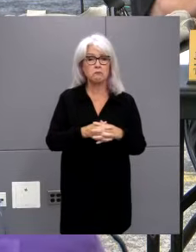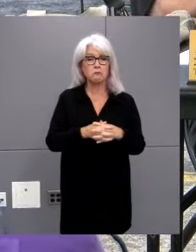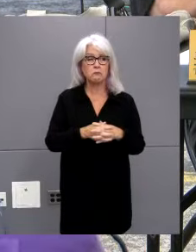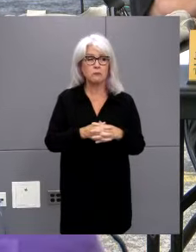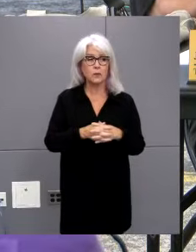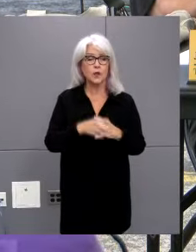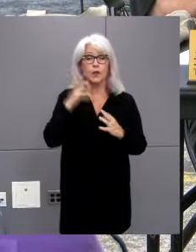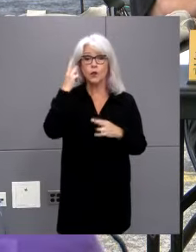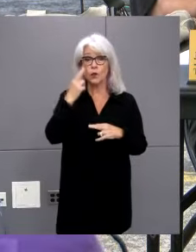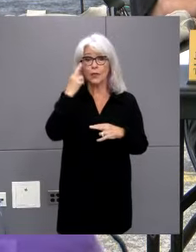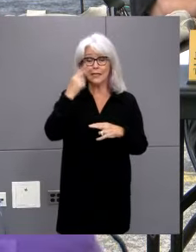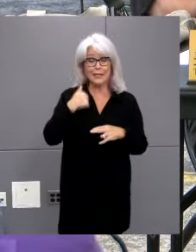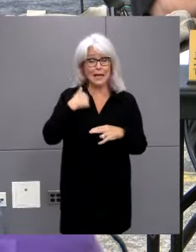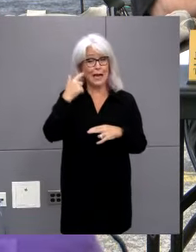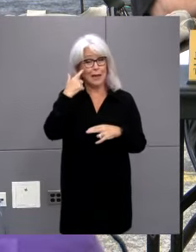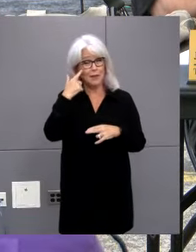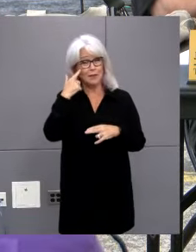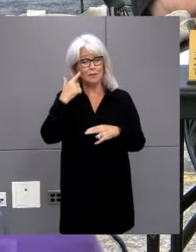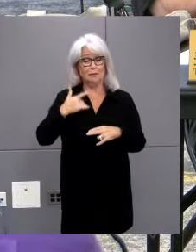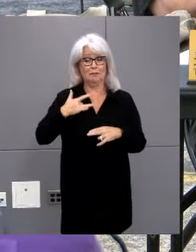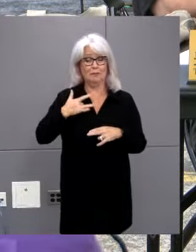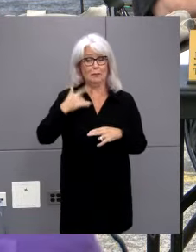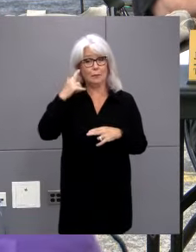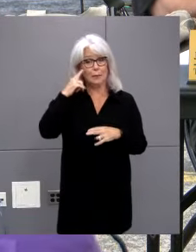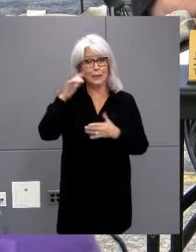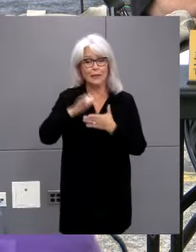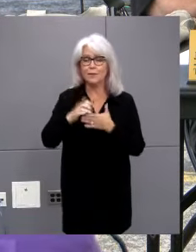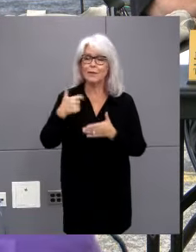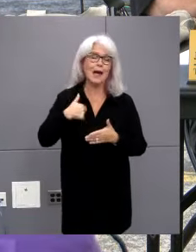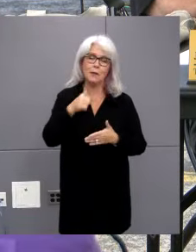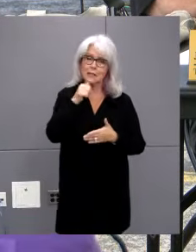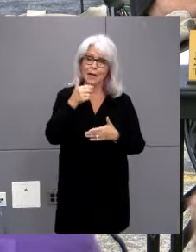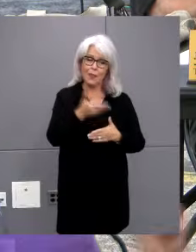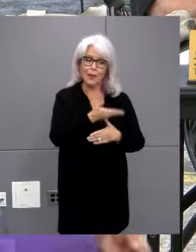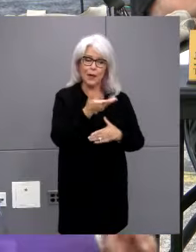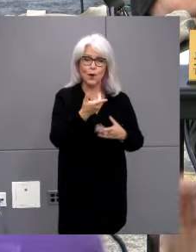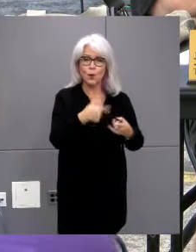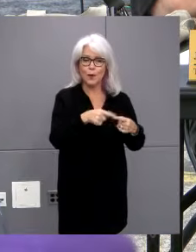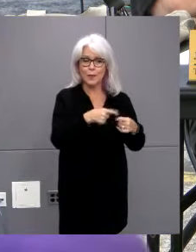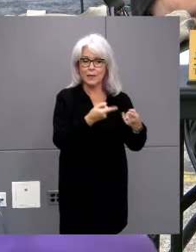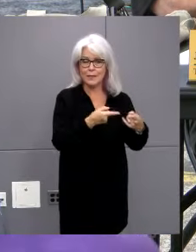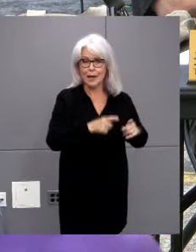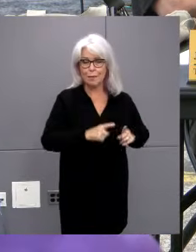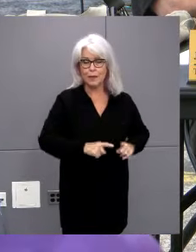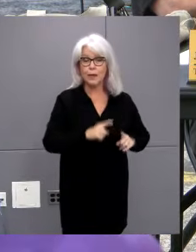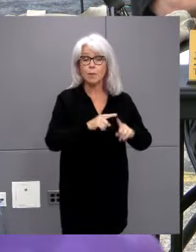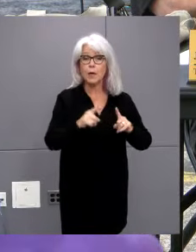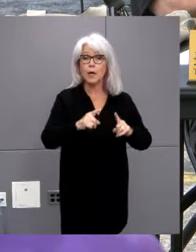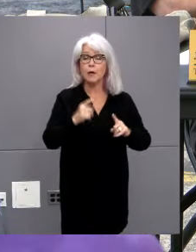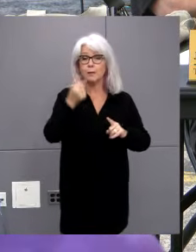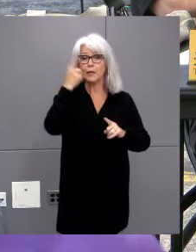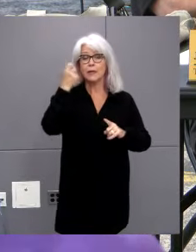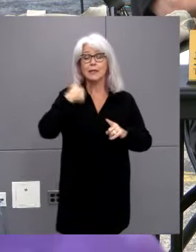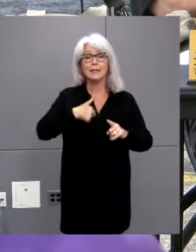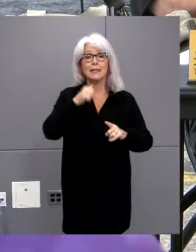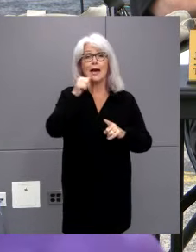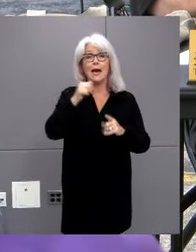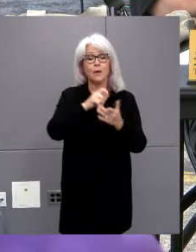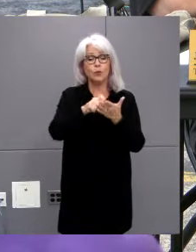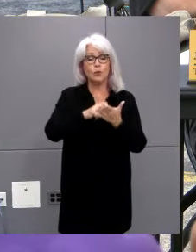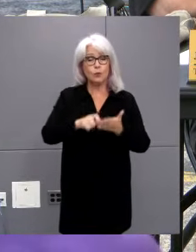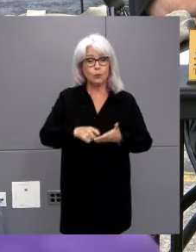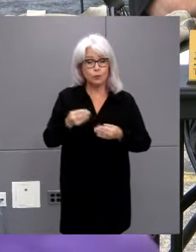The reason I believe, I wasn't there when they did this, but because they did not come out in the computation with a whole